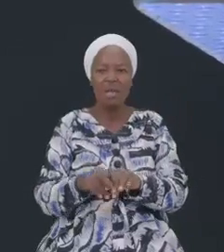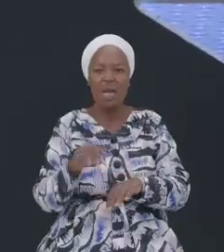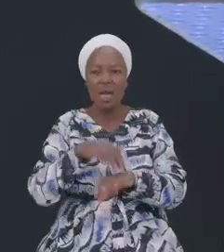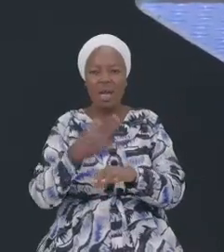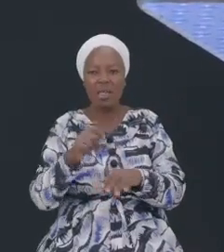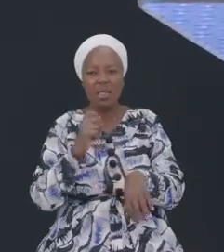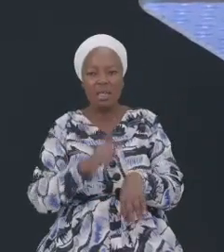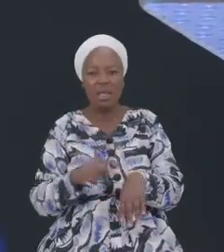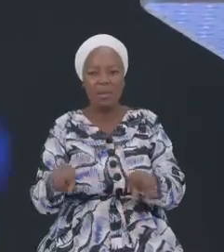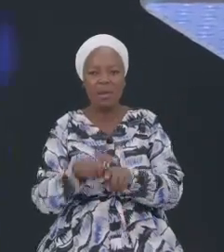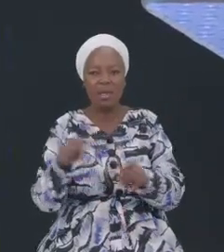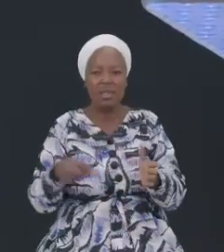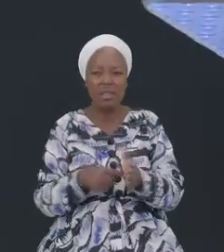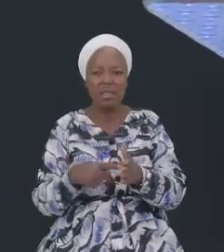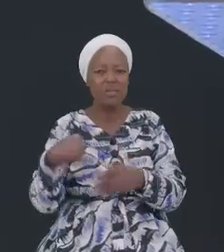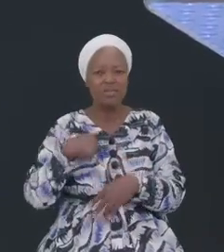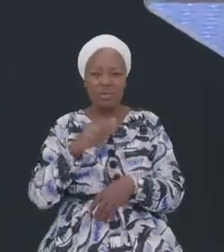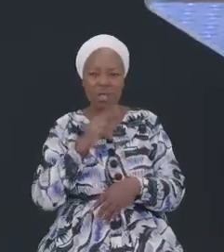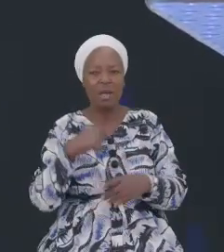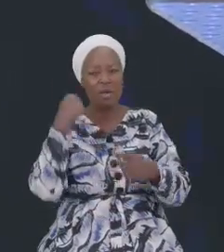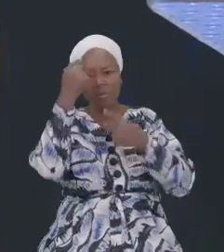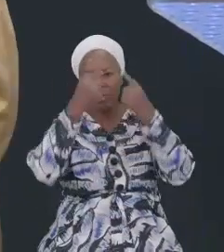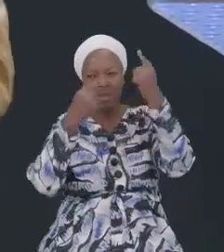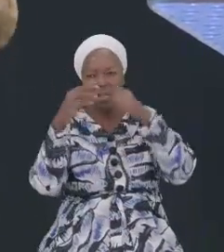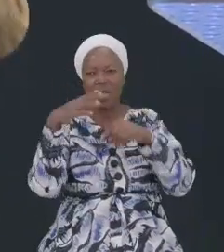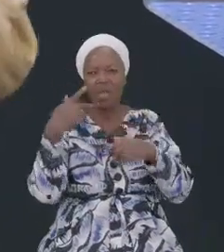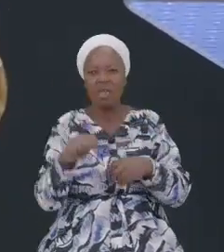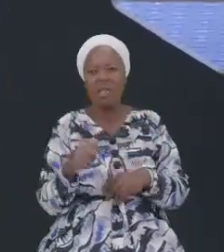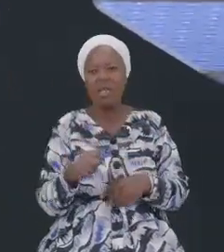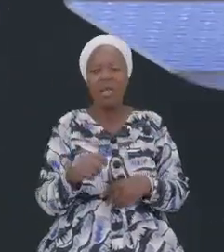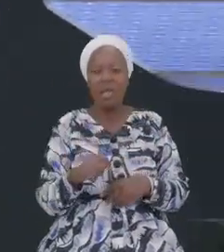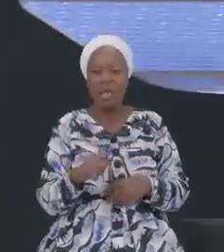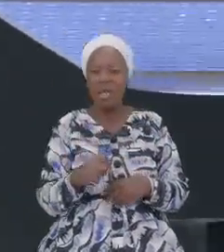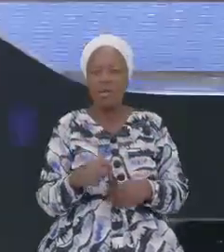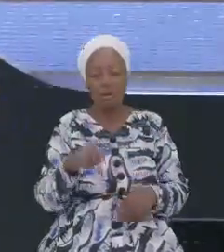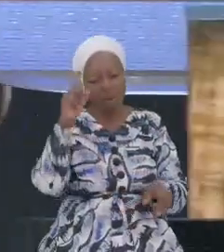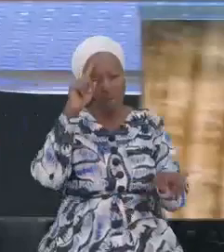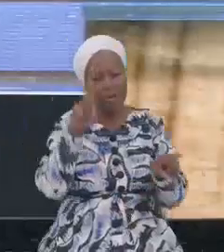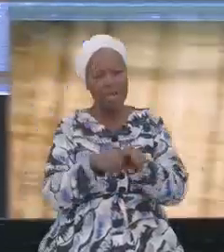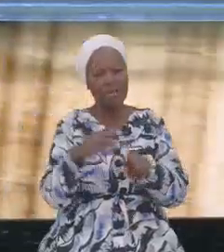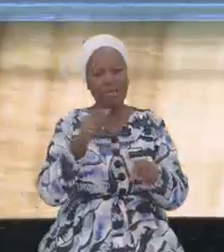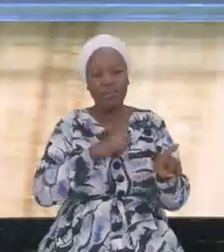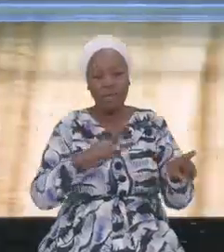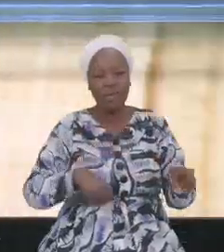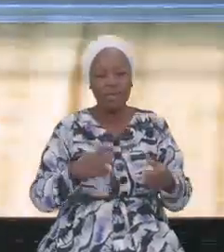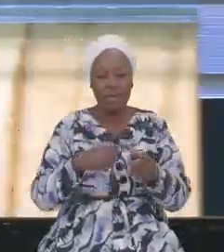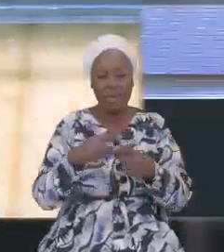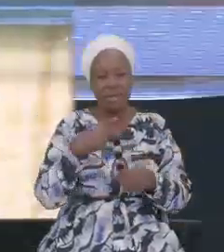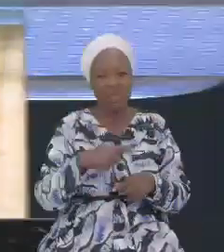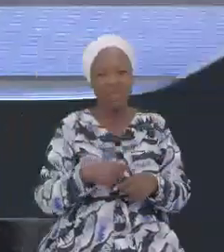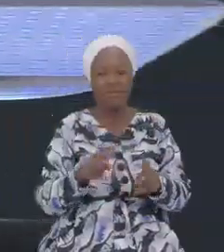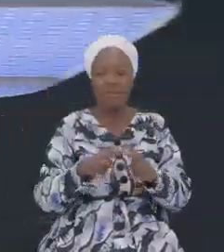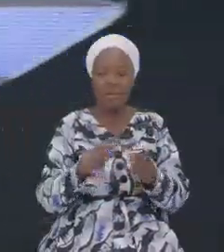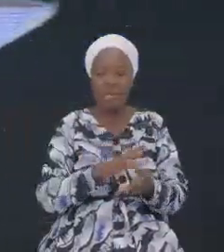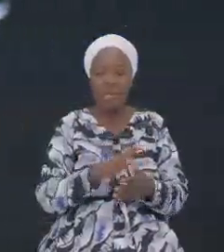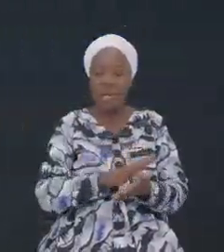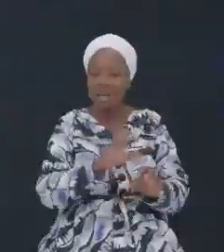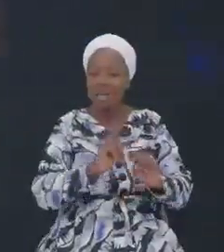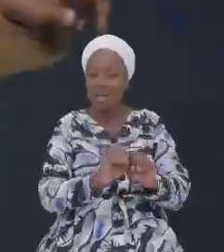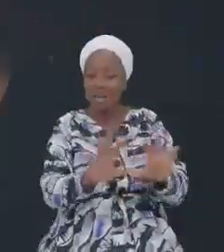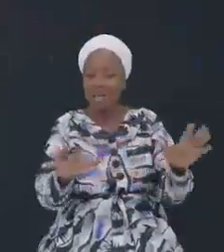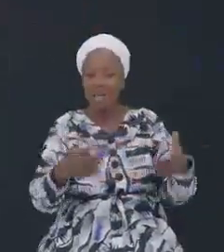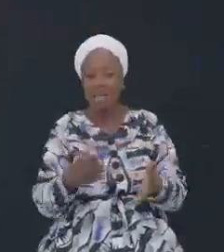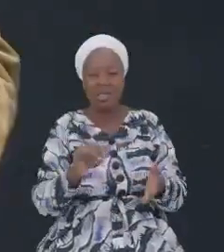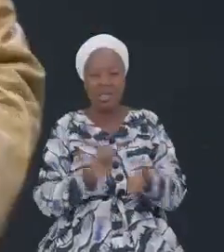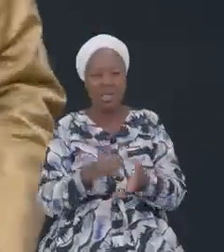like this when we're considering the covenant of the Lord. It says very clearly there, and it shall